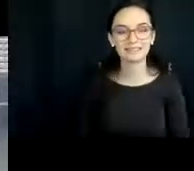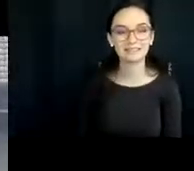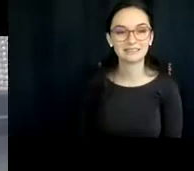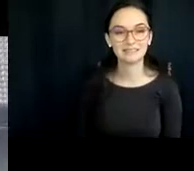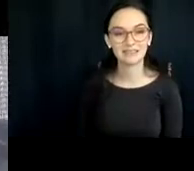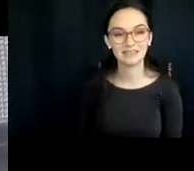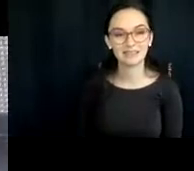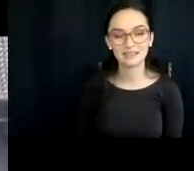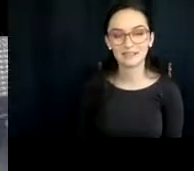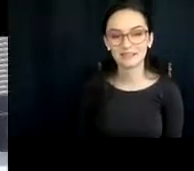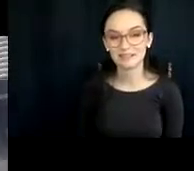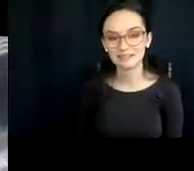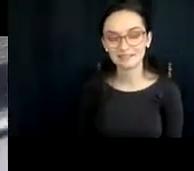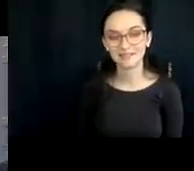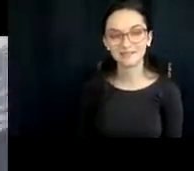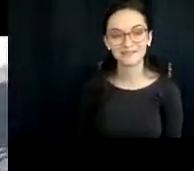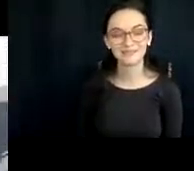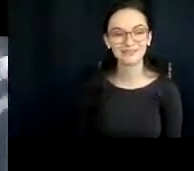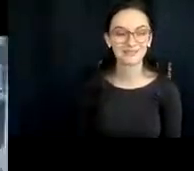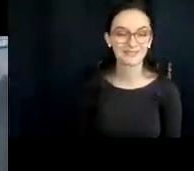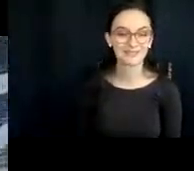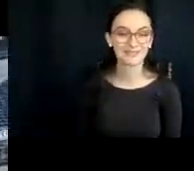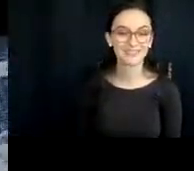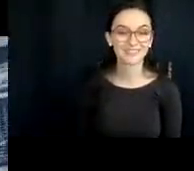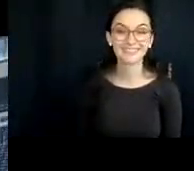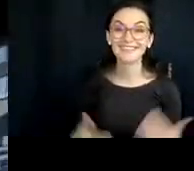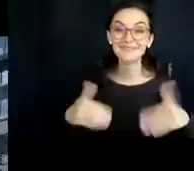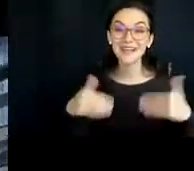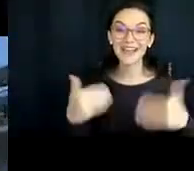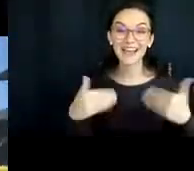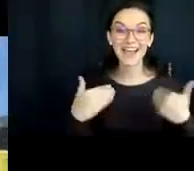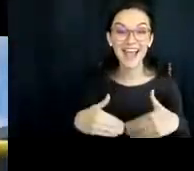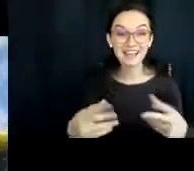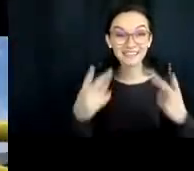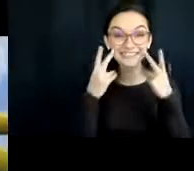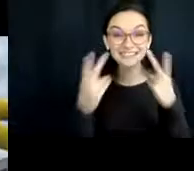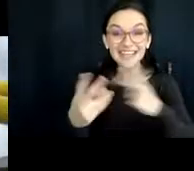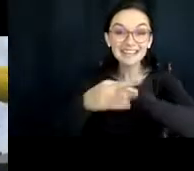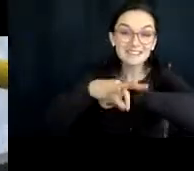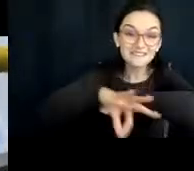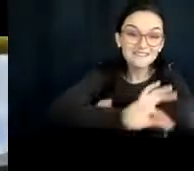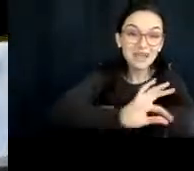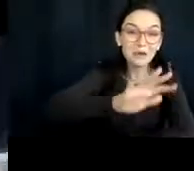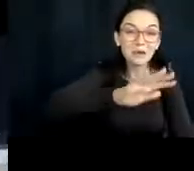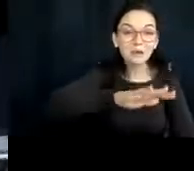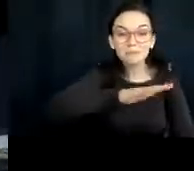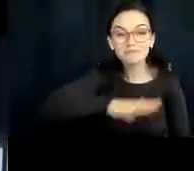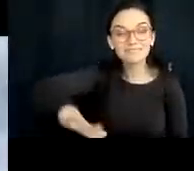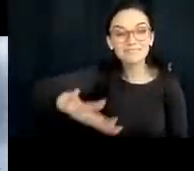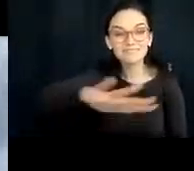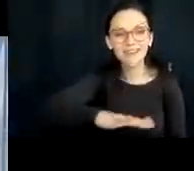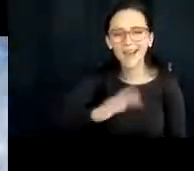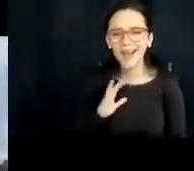of the cloud. Awesome! Here we are out on the field. This is so